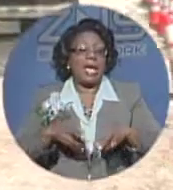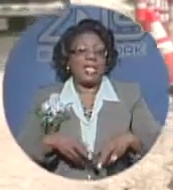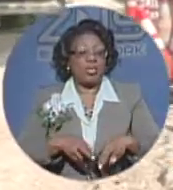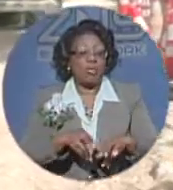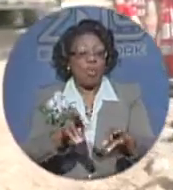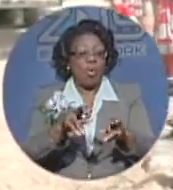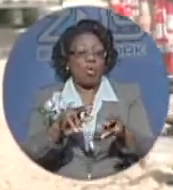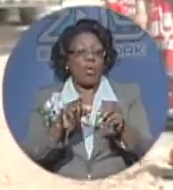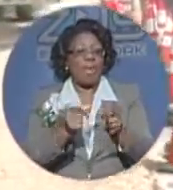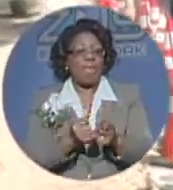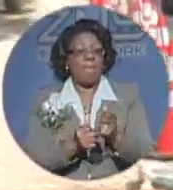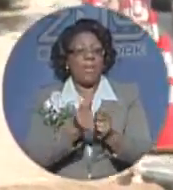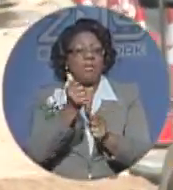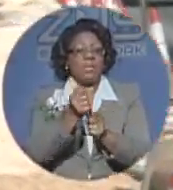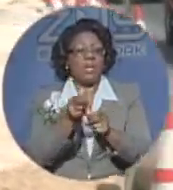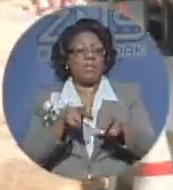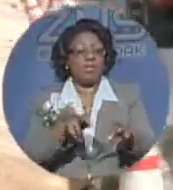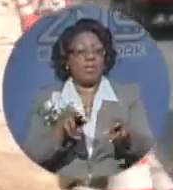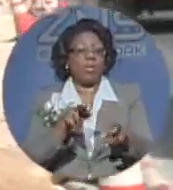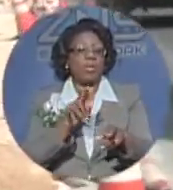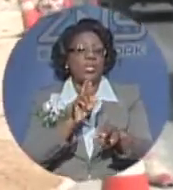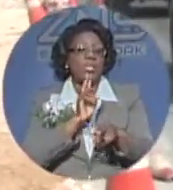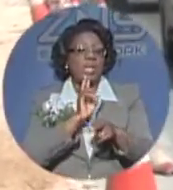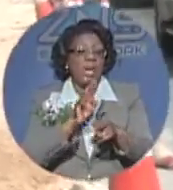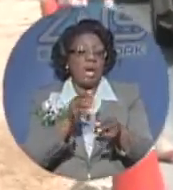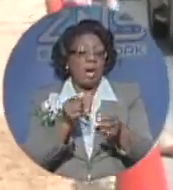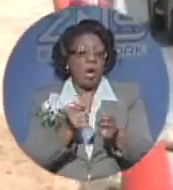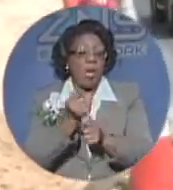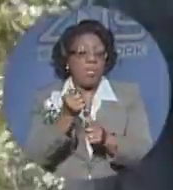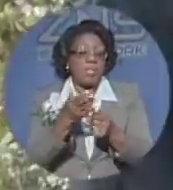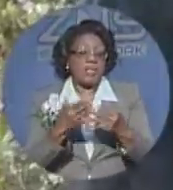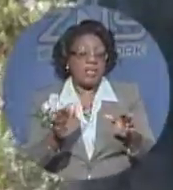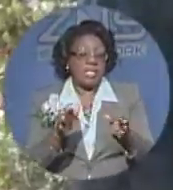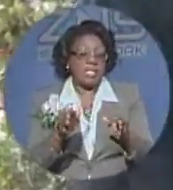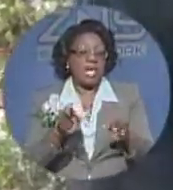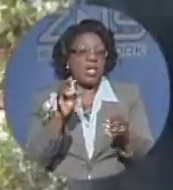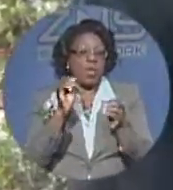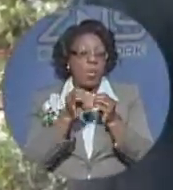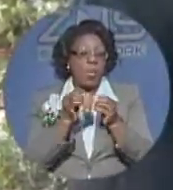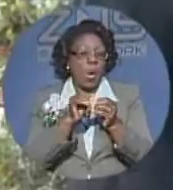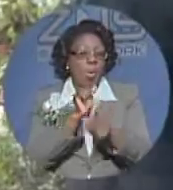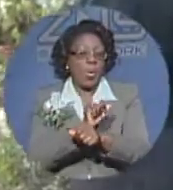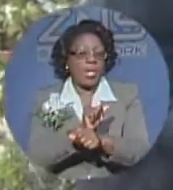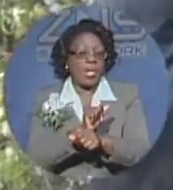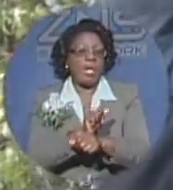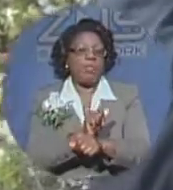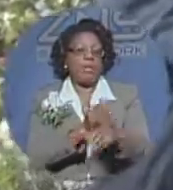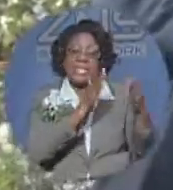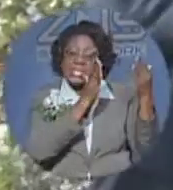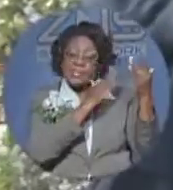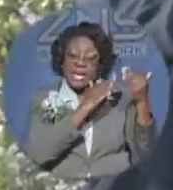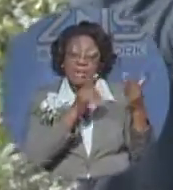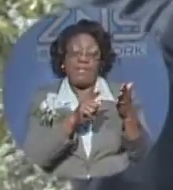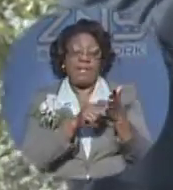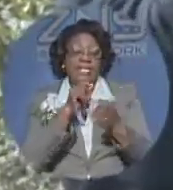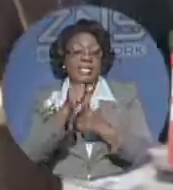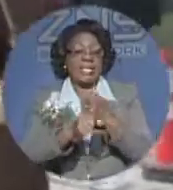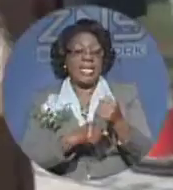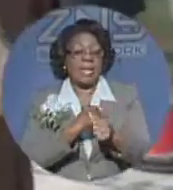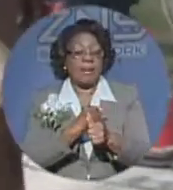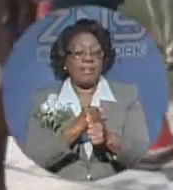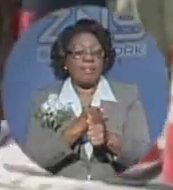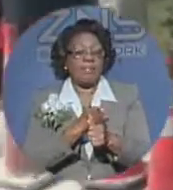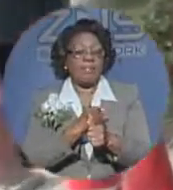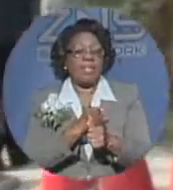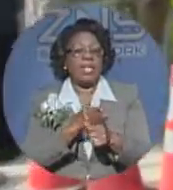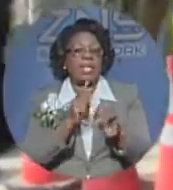paved, accessible, and no more roadworks expected for this year. Minister of Works and Transport gave an update on the mega project